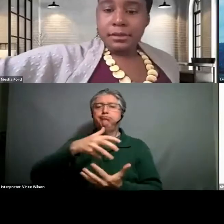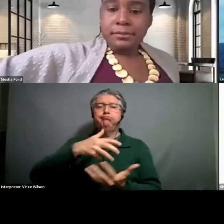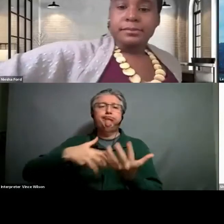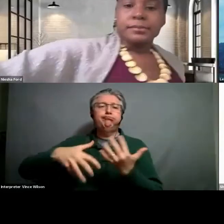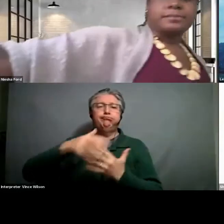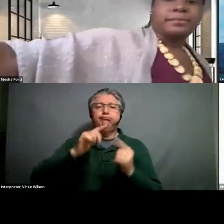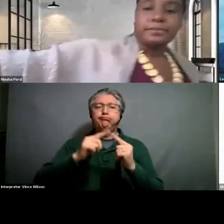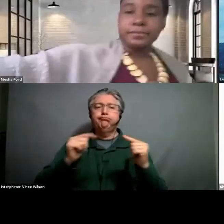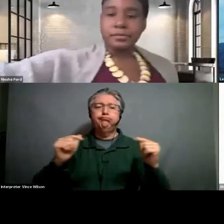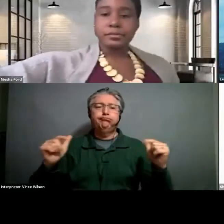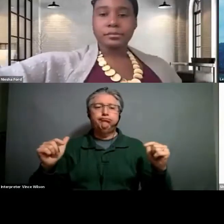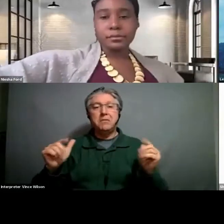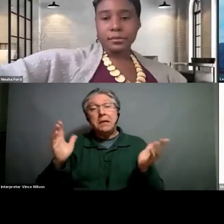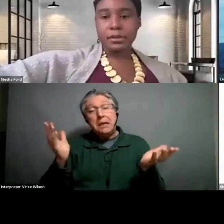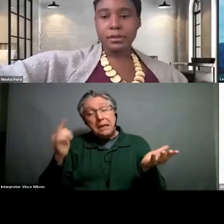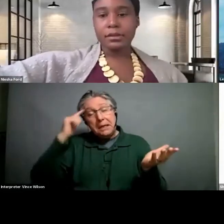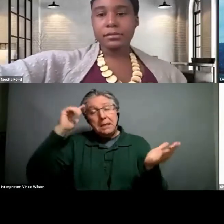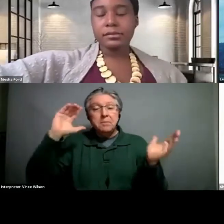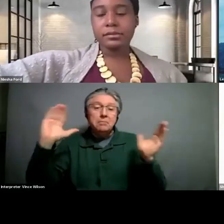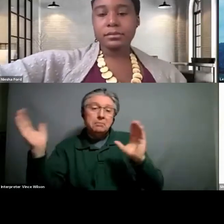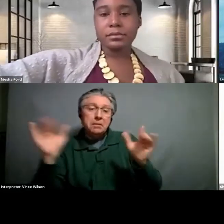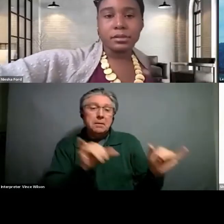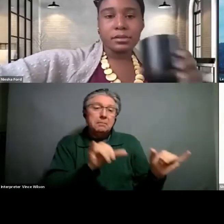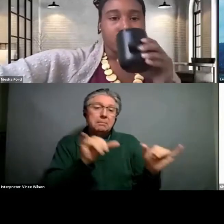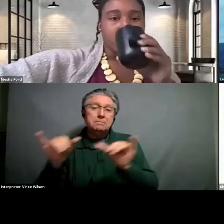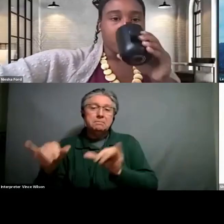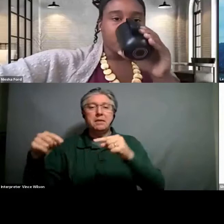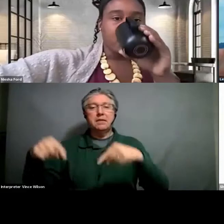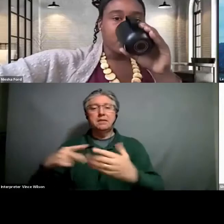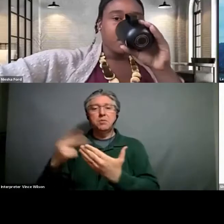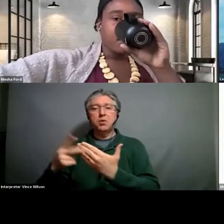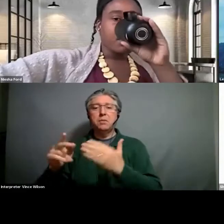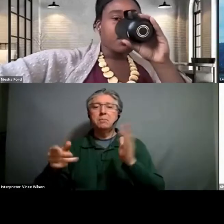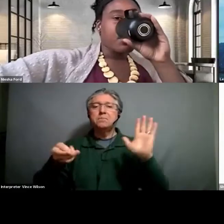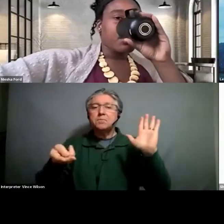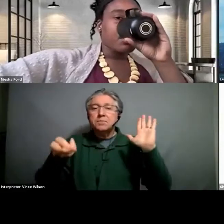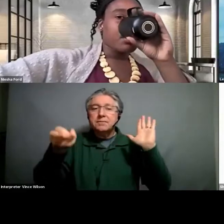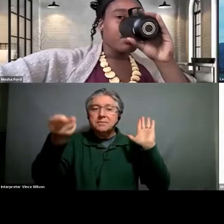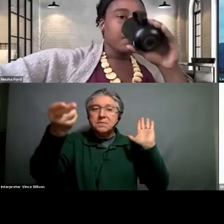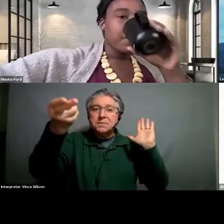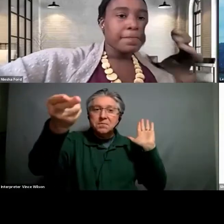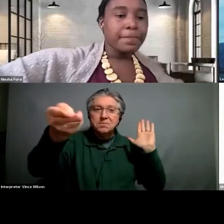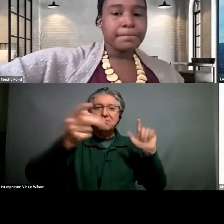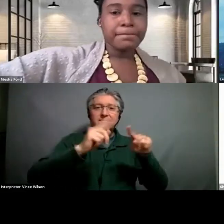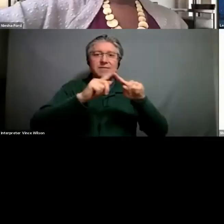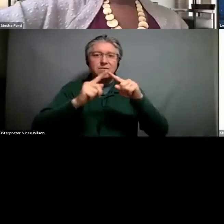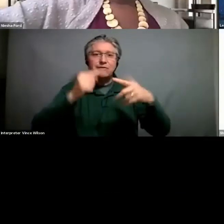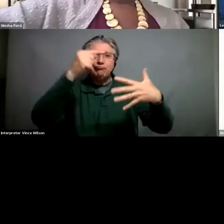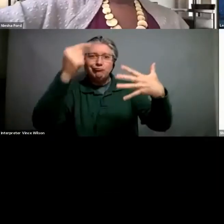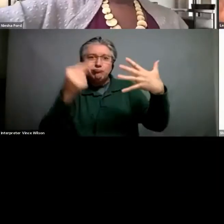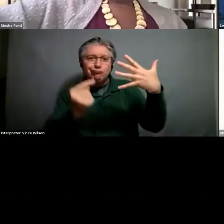you could think of this program like that we are giving you a taste of all of these different ingredients about design